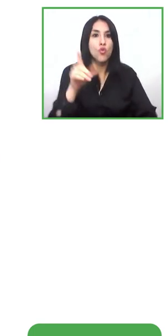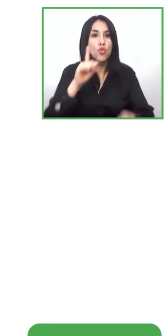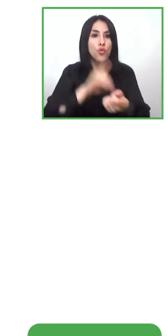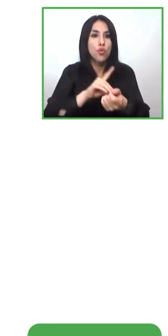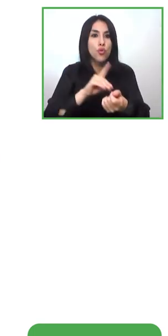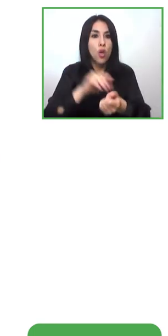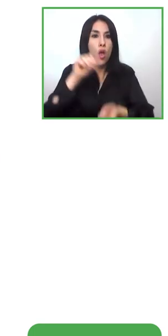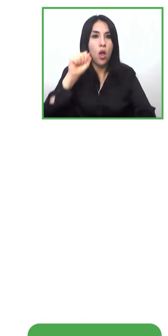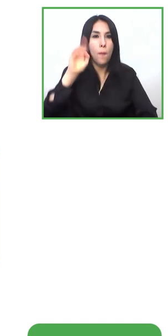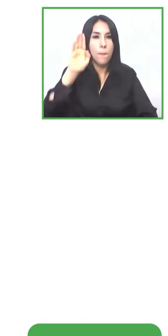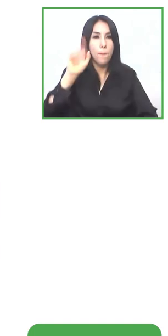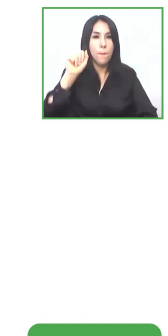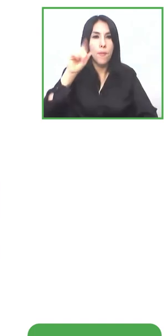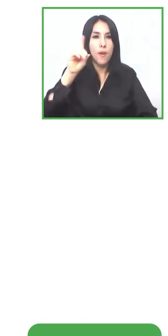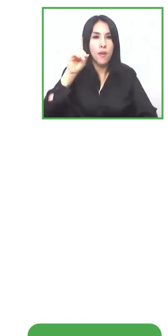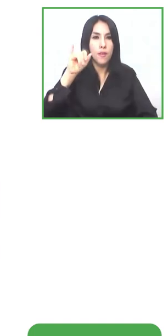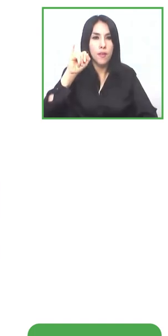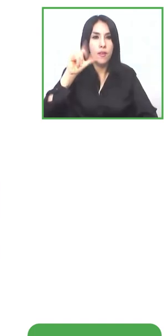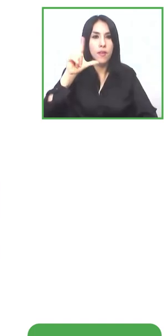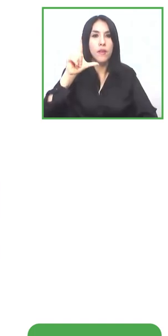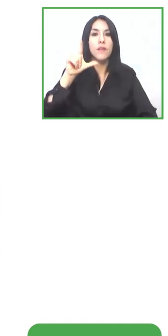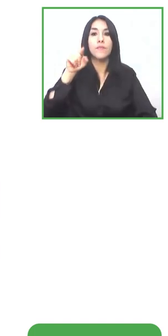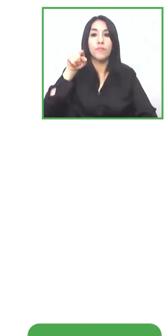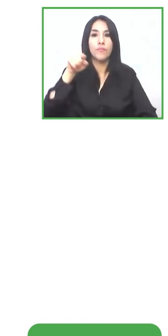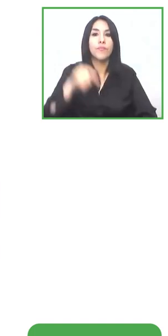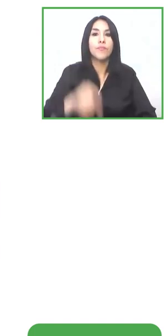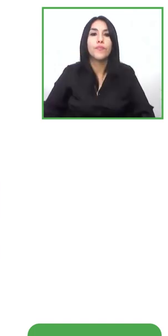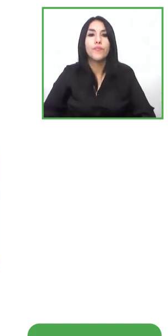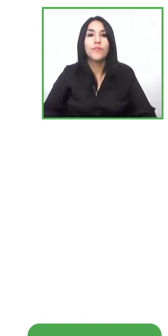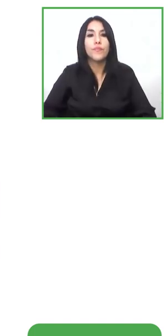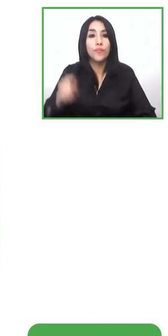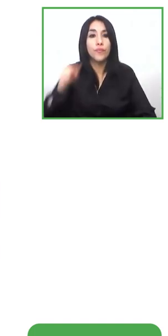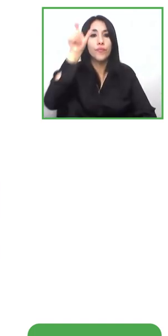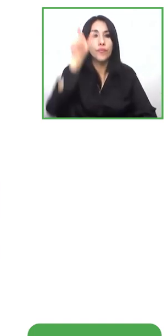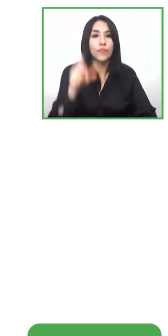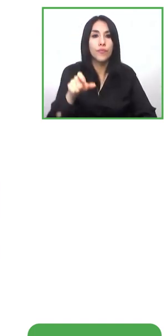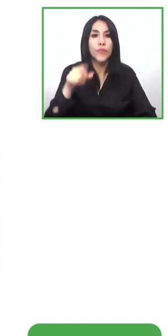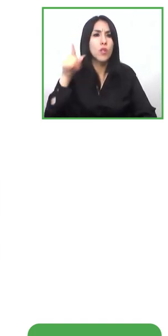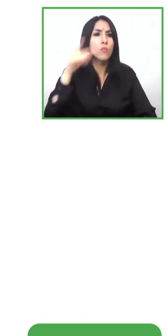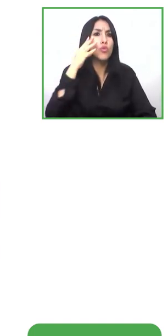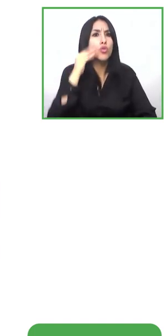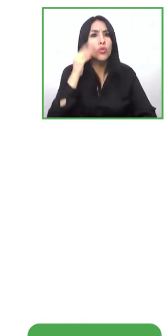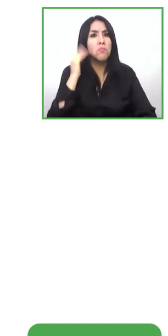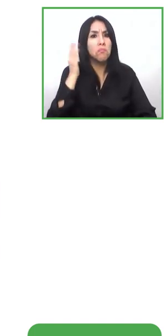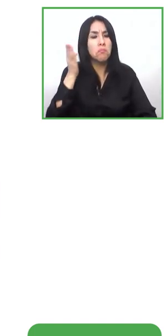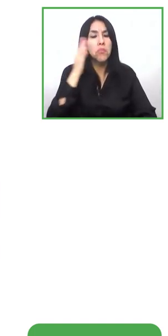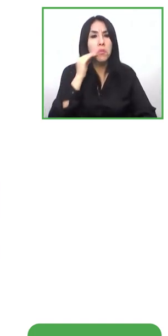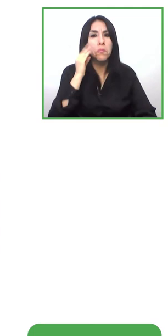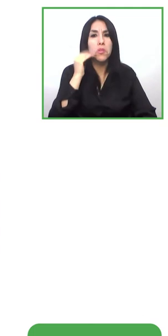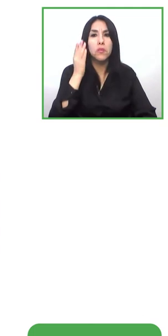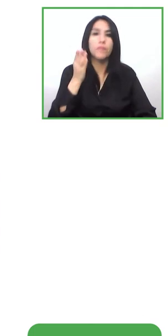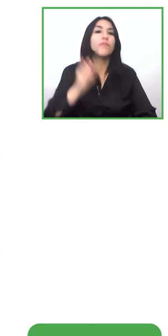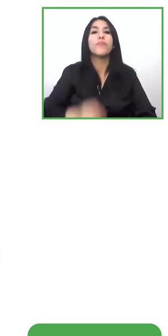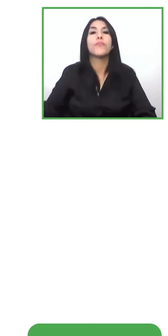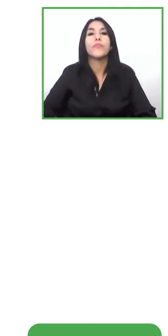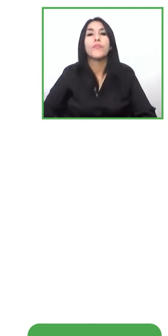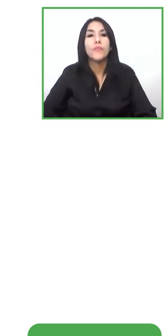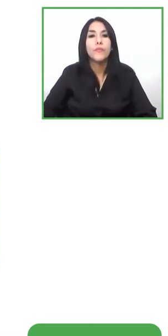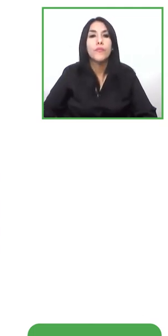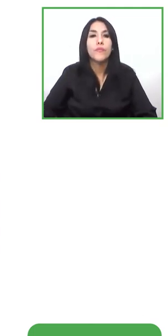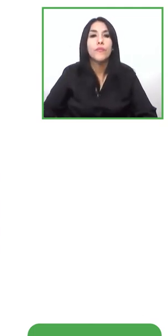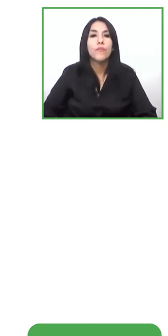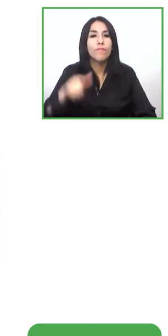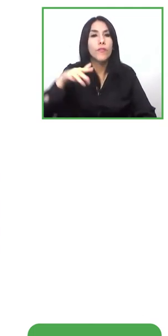what's important, because otherwise we won't have the possibility to show our skills, our talent.